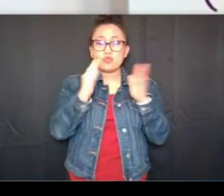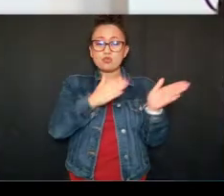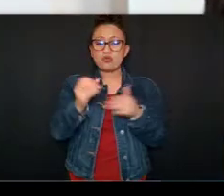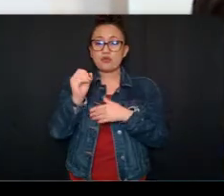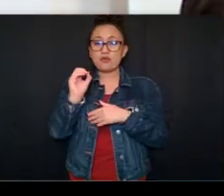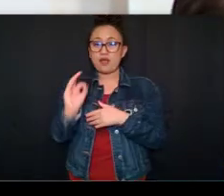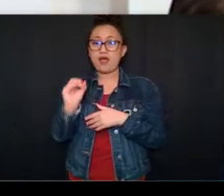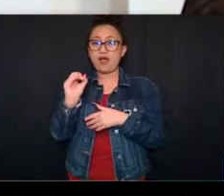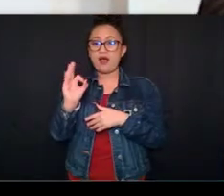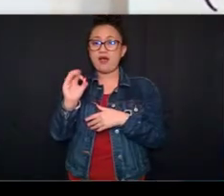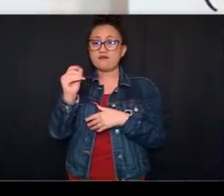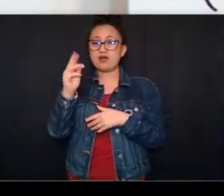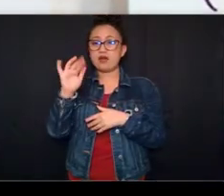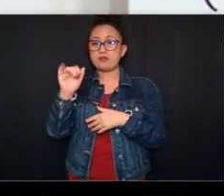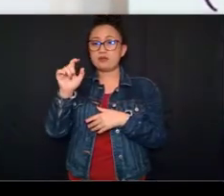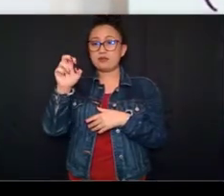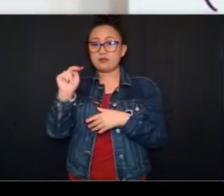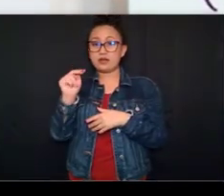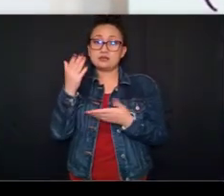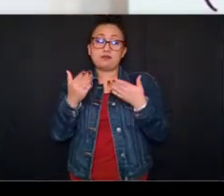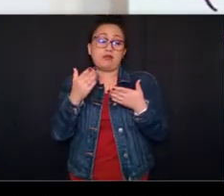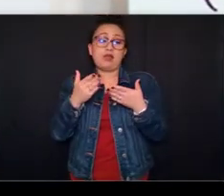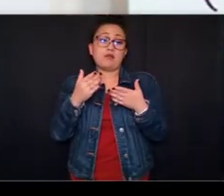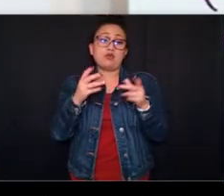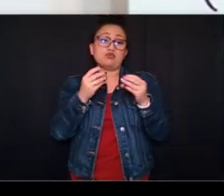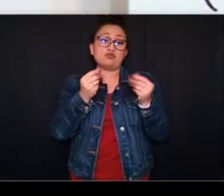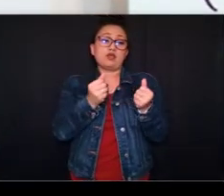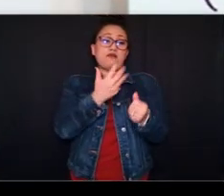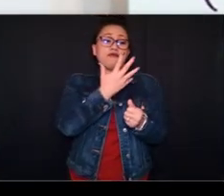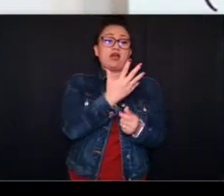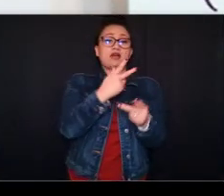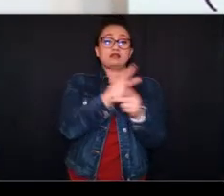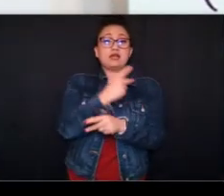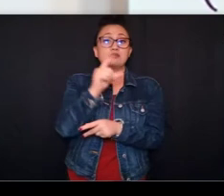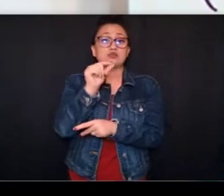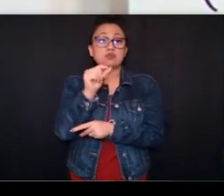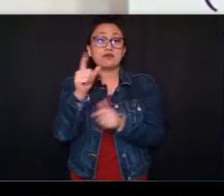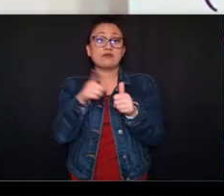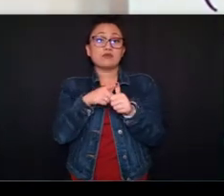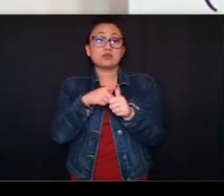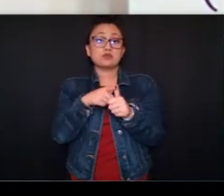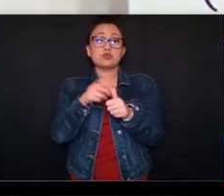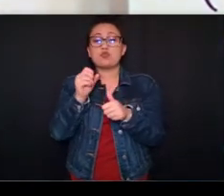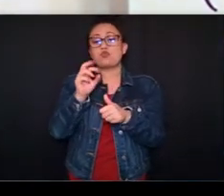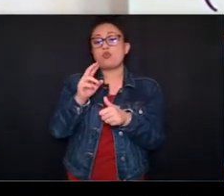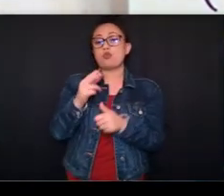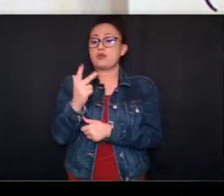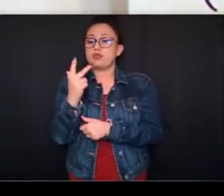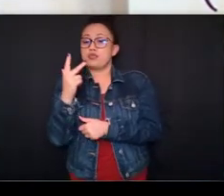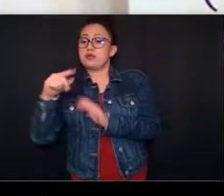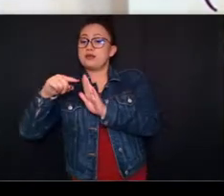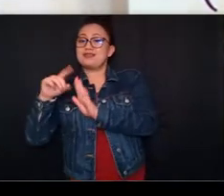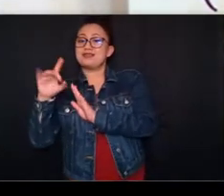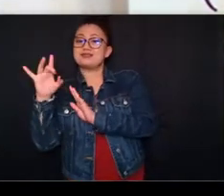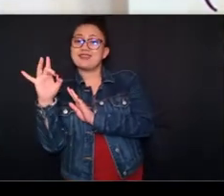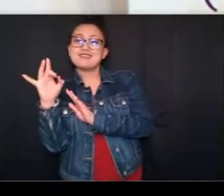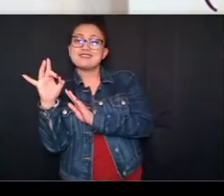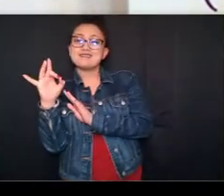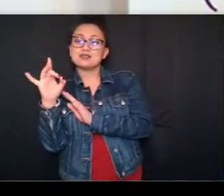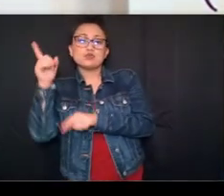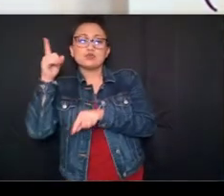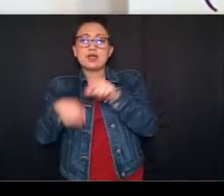times 20 first, or you might try to do this something with this 3 plus an 8 first, and you can't. There's a specific